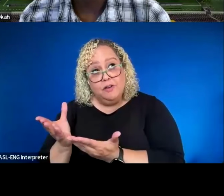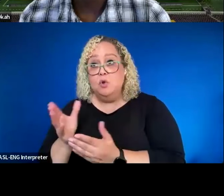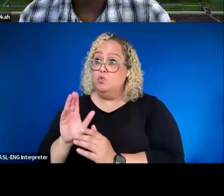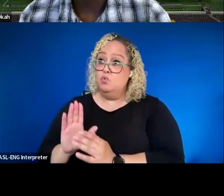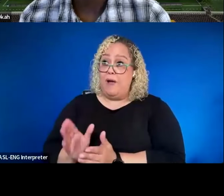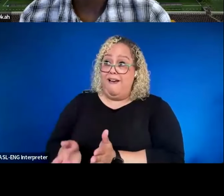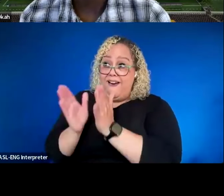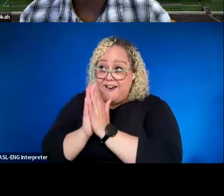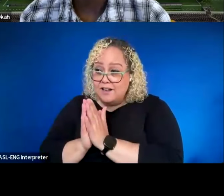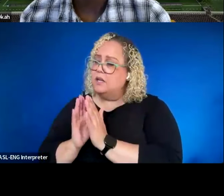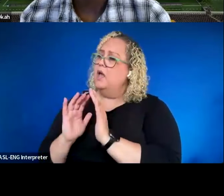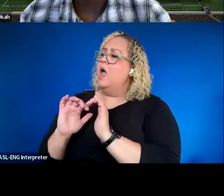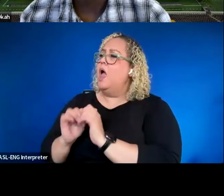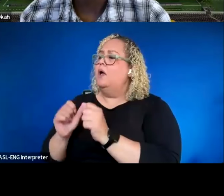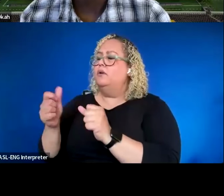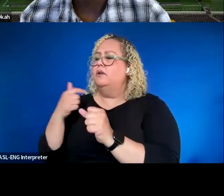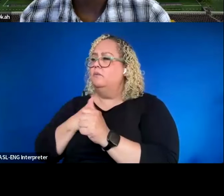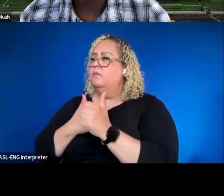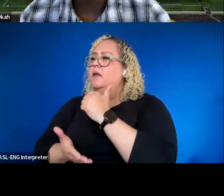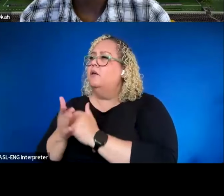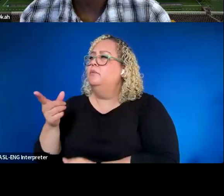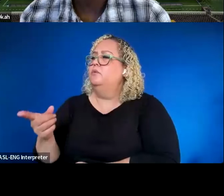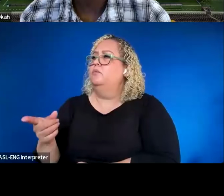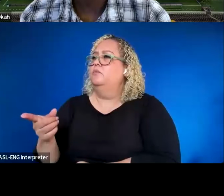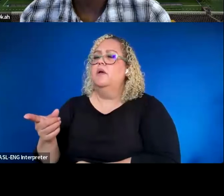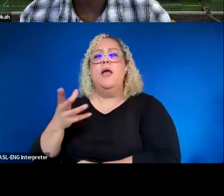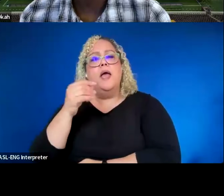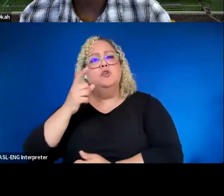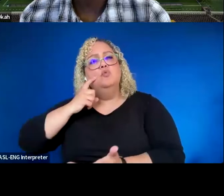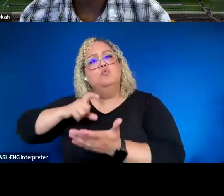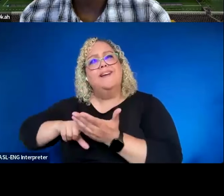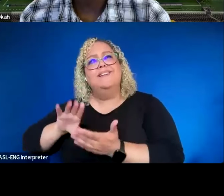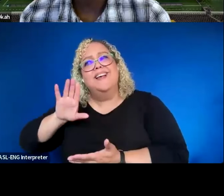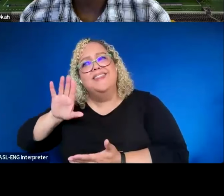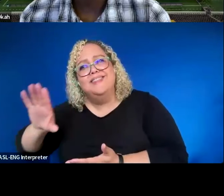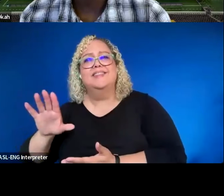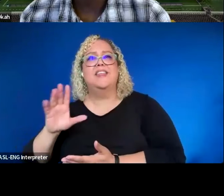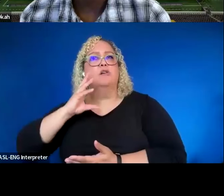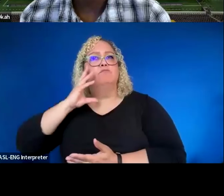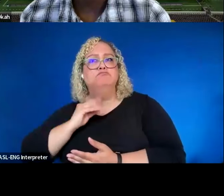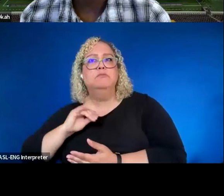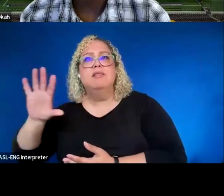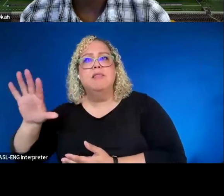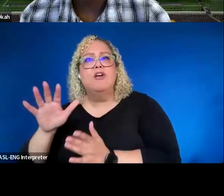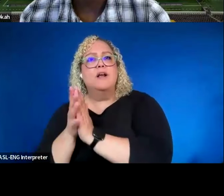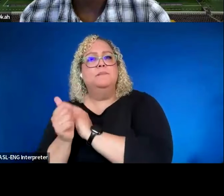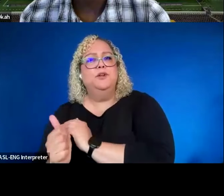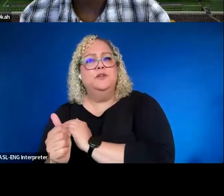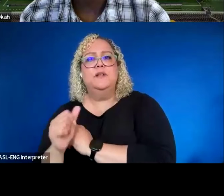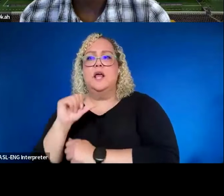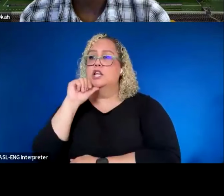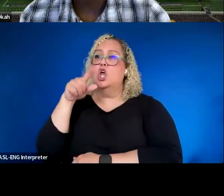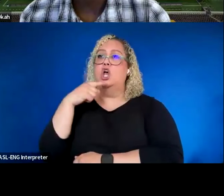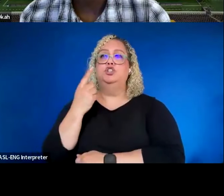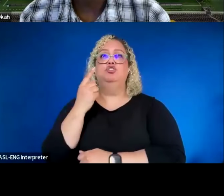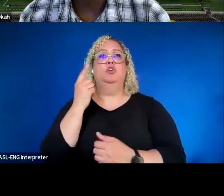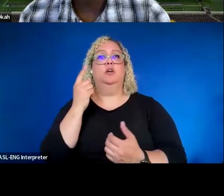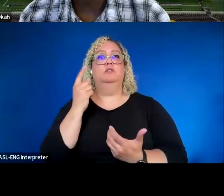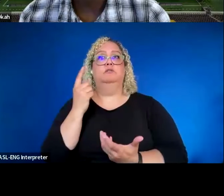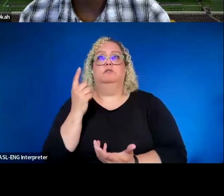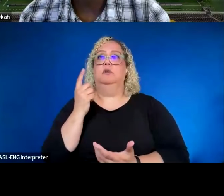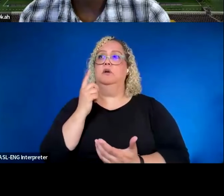and to recognize the expertise that they bring, that it's not just a rubber stamp to the idea that researchers always knew what they were going to do